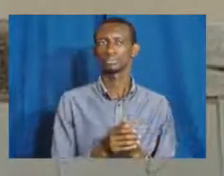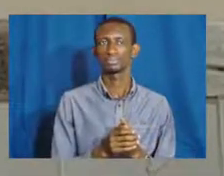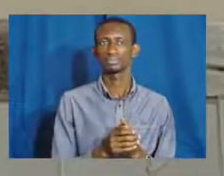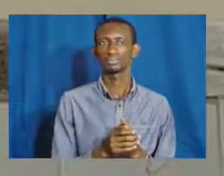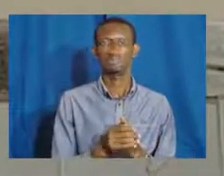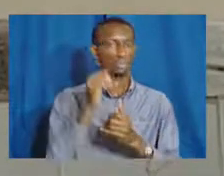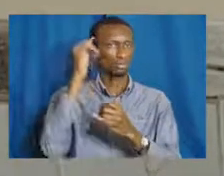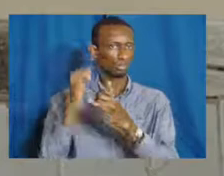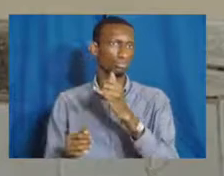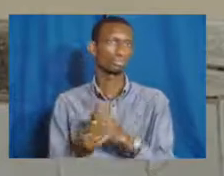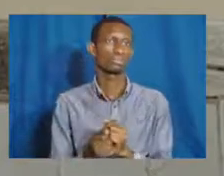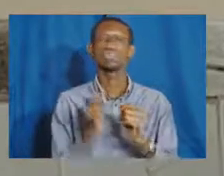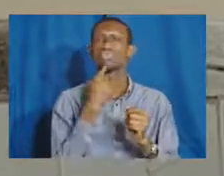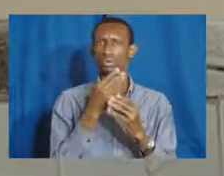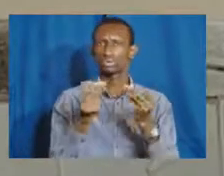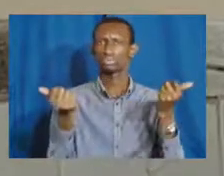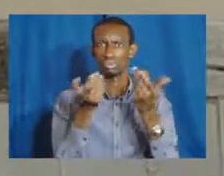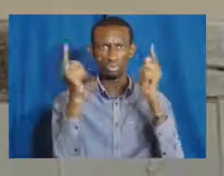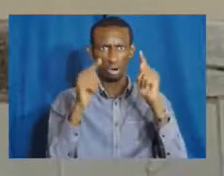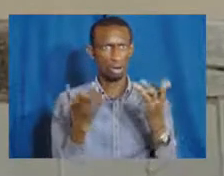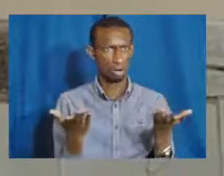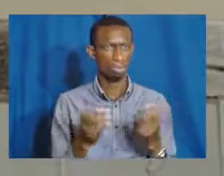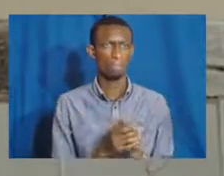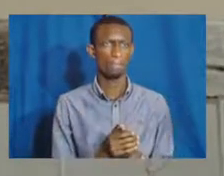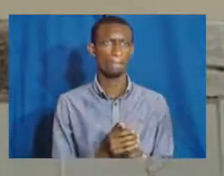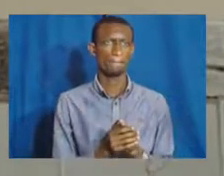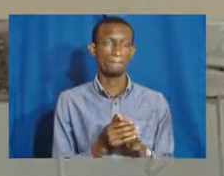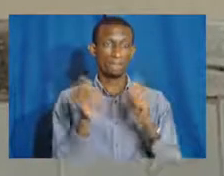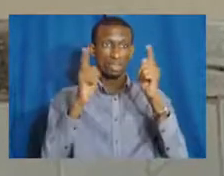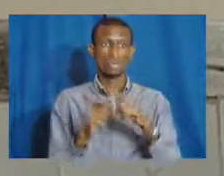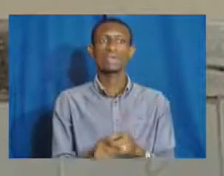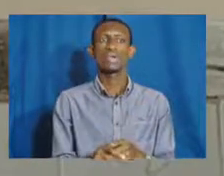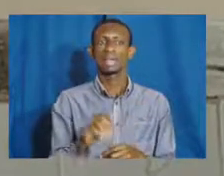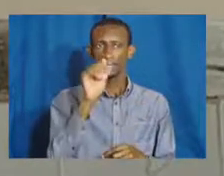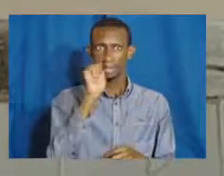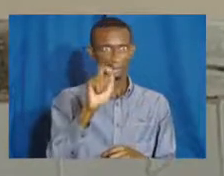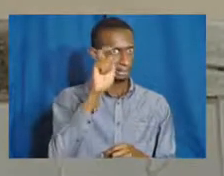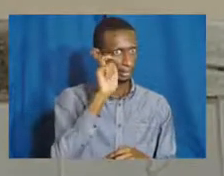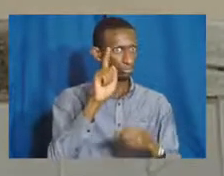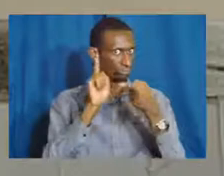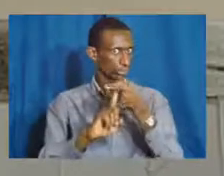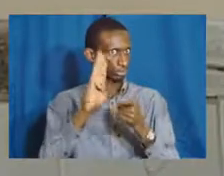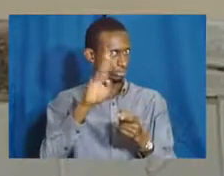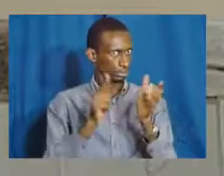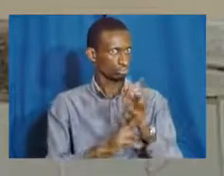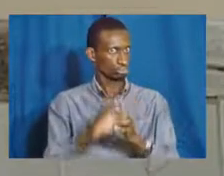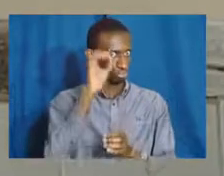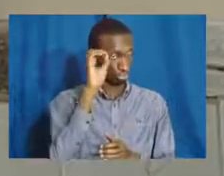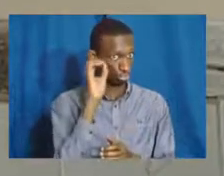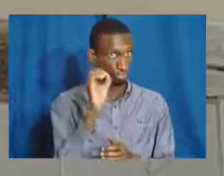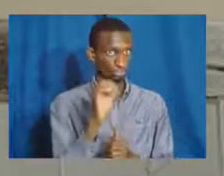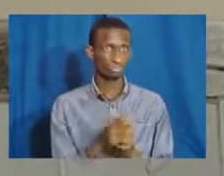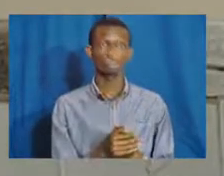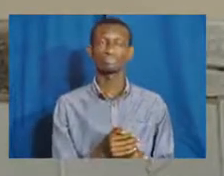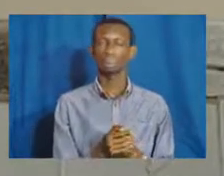solving this equation, we'll be having AX plus B equals zero, provided